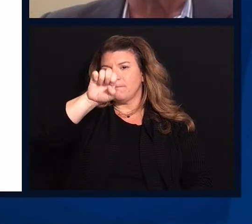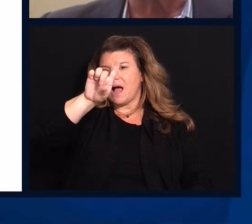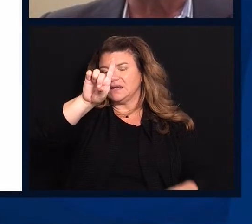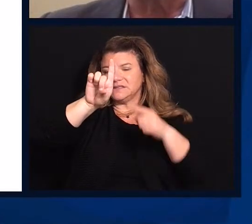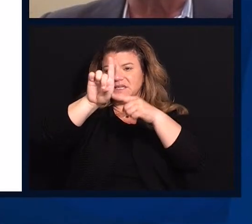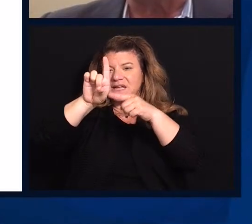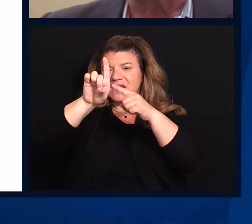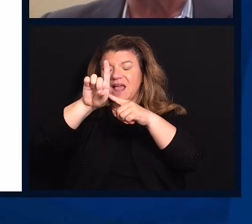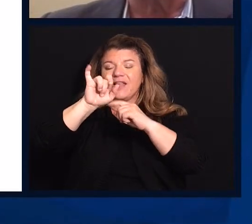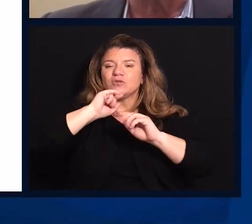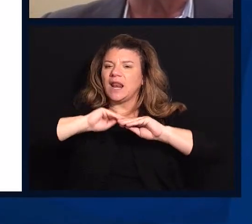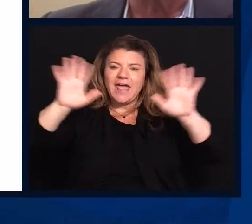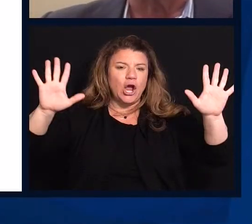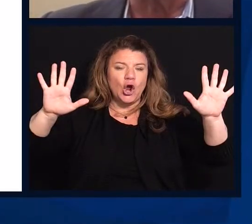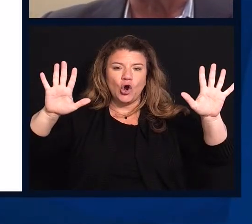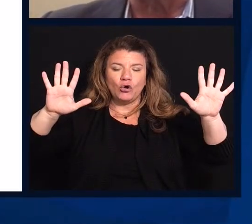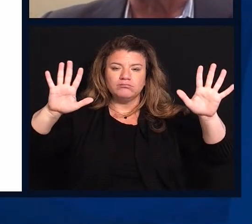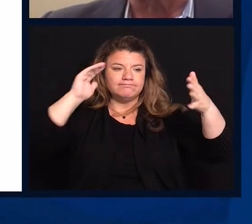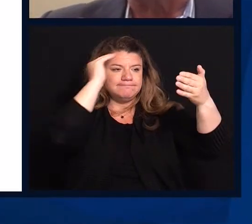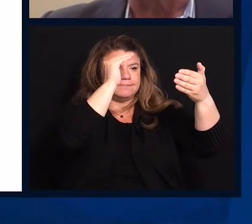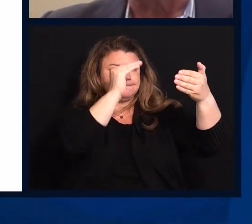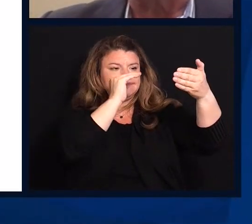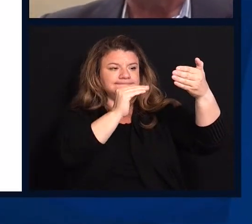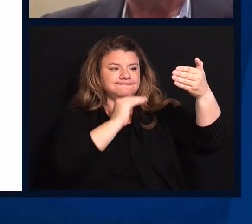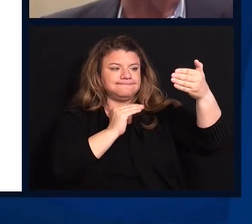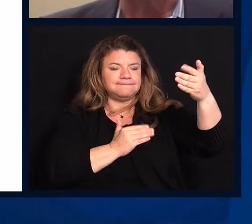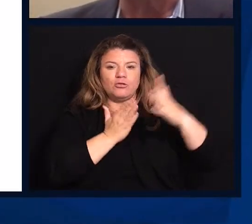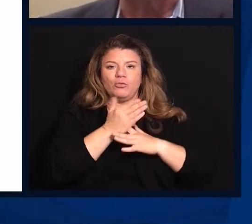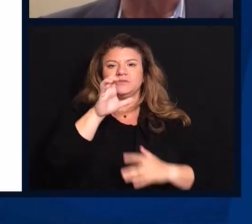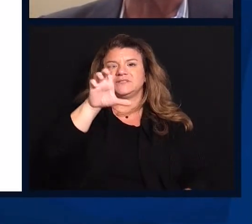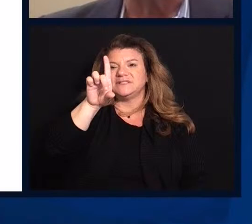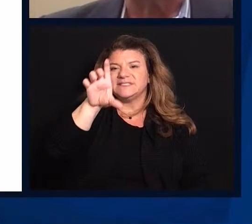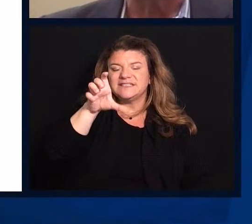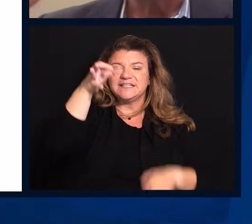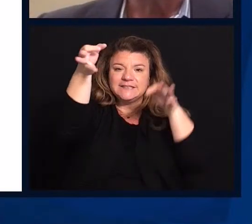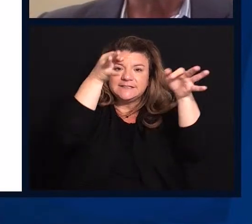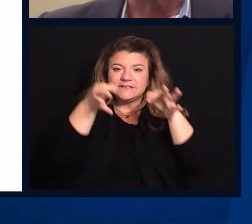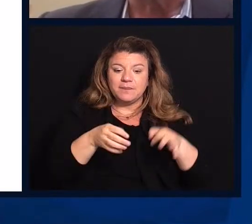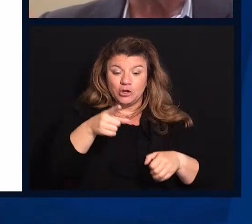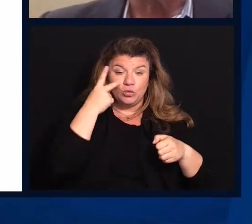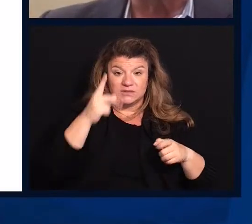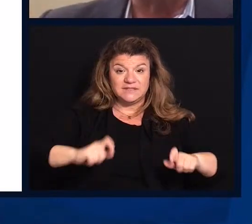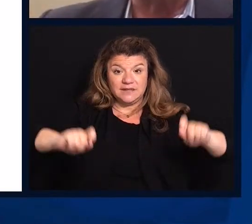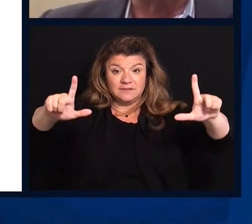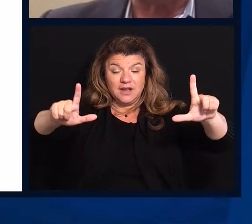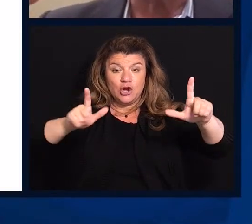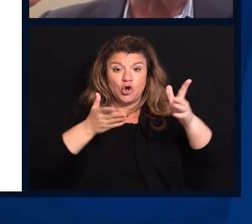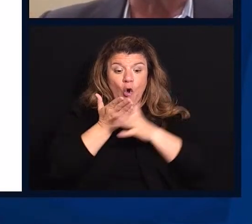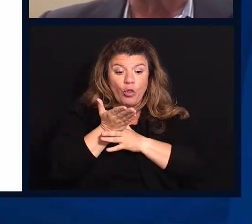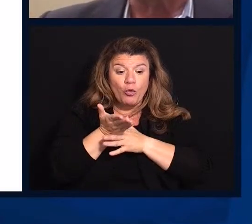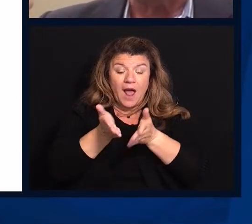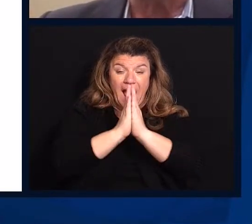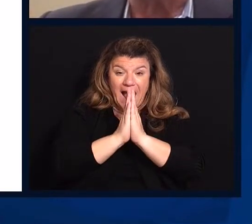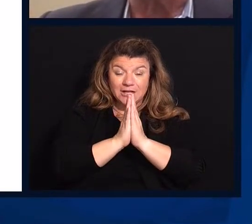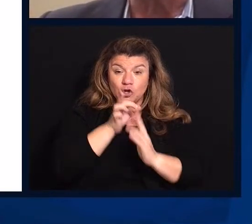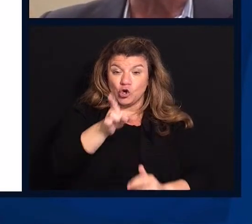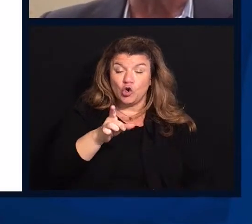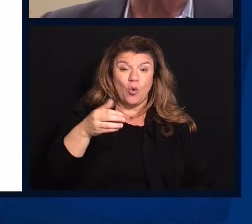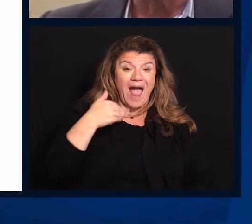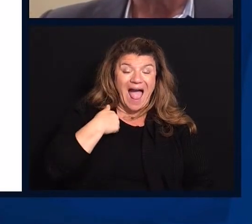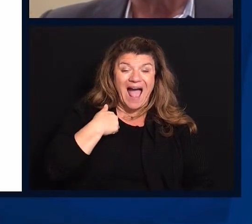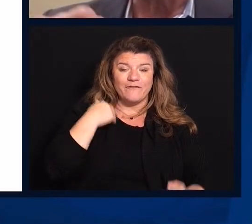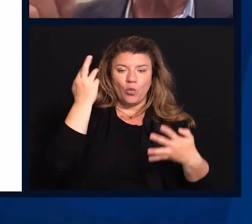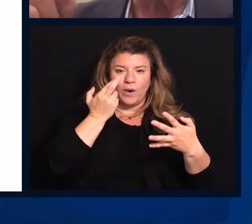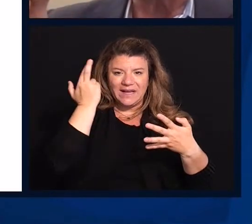are presented by the Centers for Disease Control outlined on this slide to go through to ask, do you have a